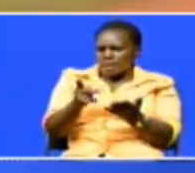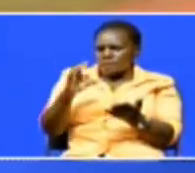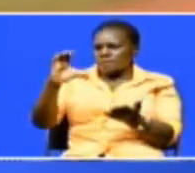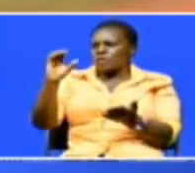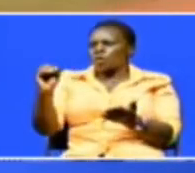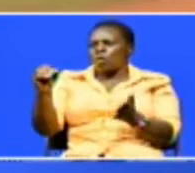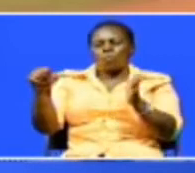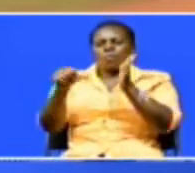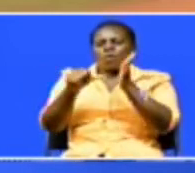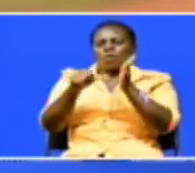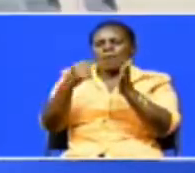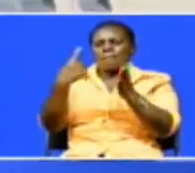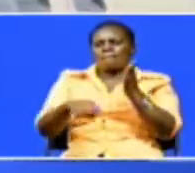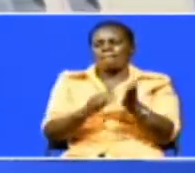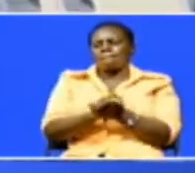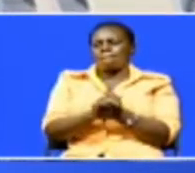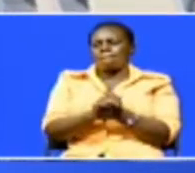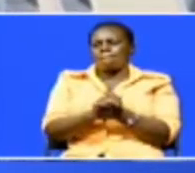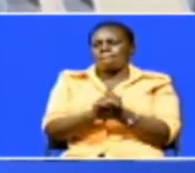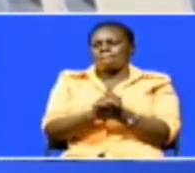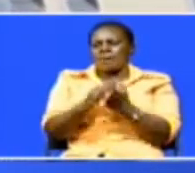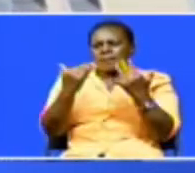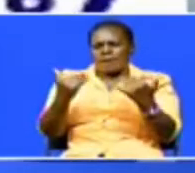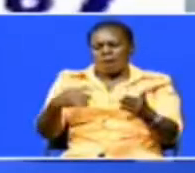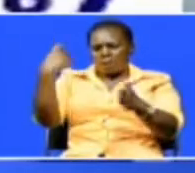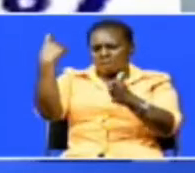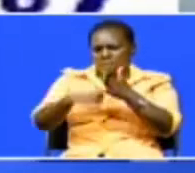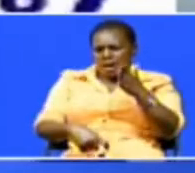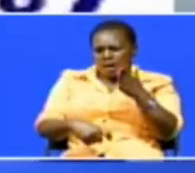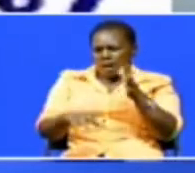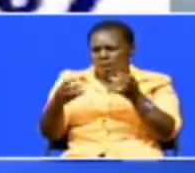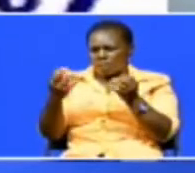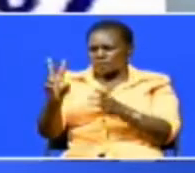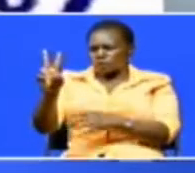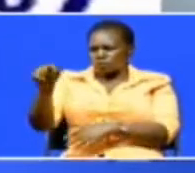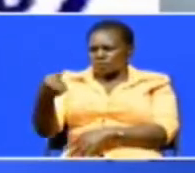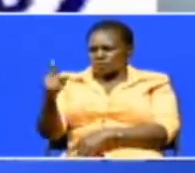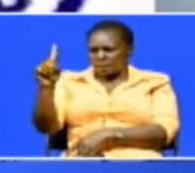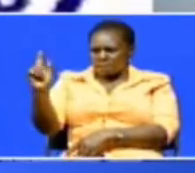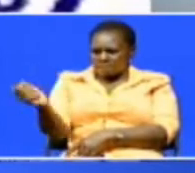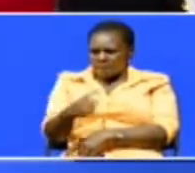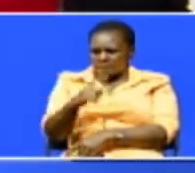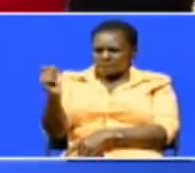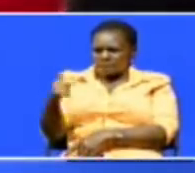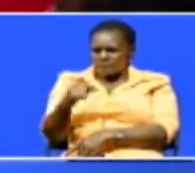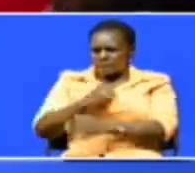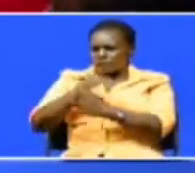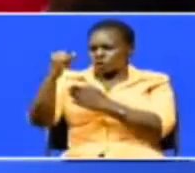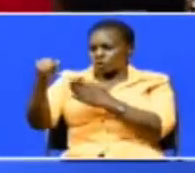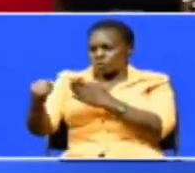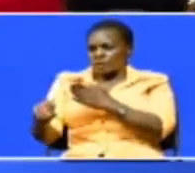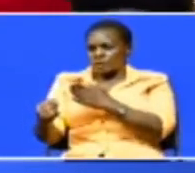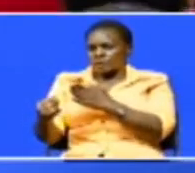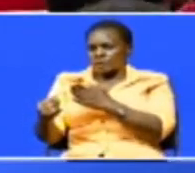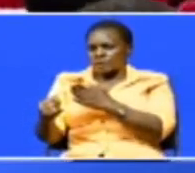clinicians is becoming a problem to us. Teachers are currently being deducted about Kenyan shillings 2,000 monthly to cater for their medical